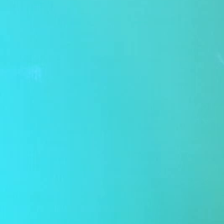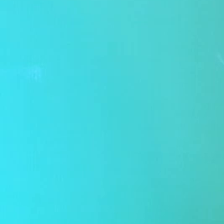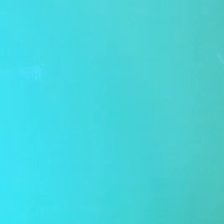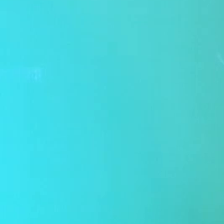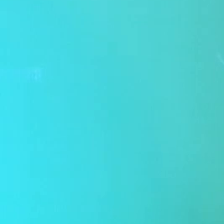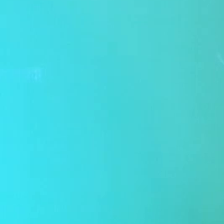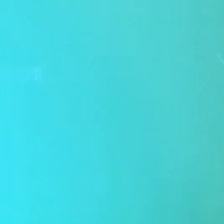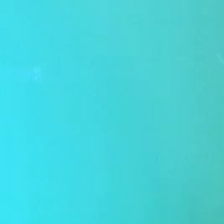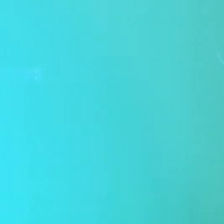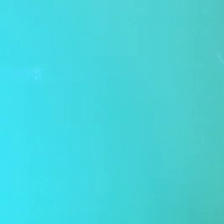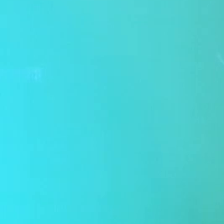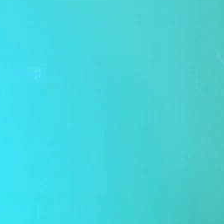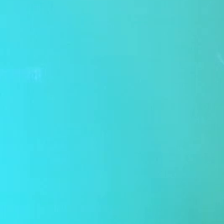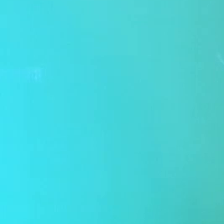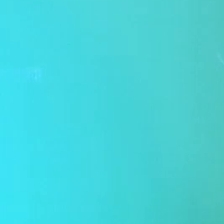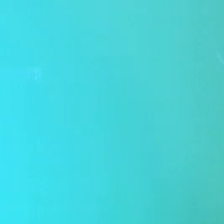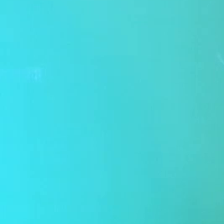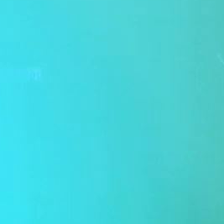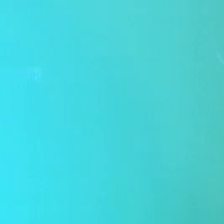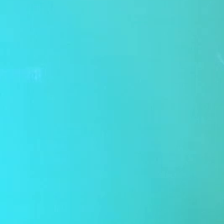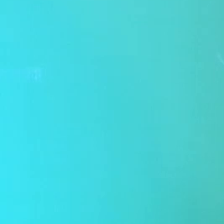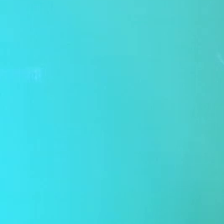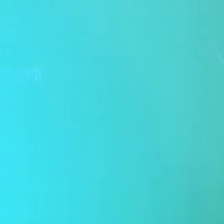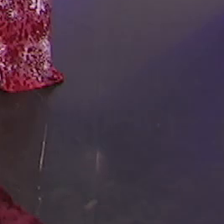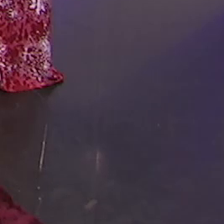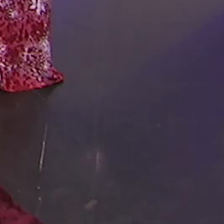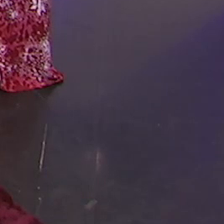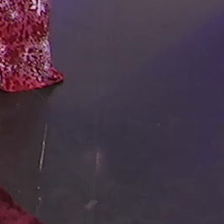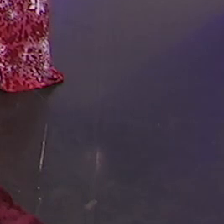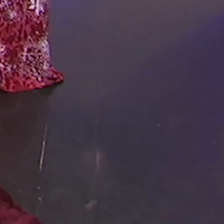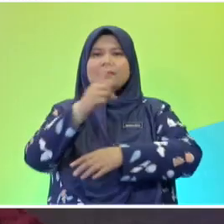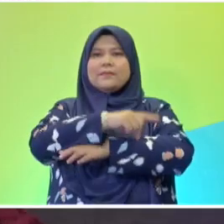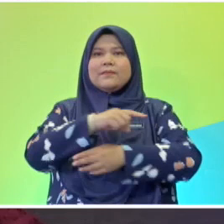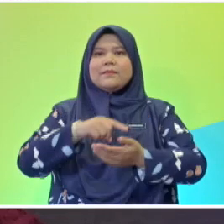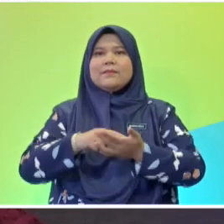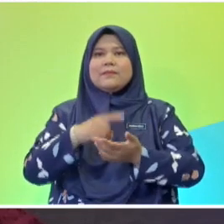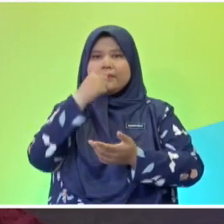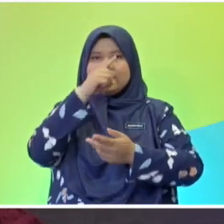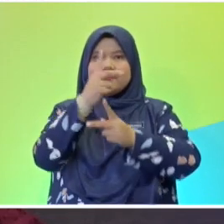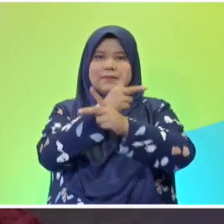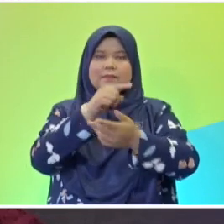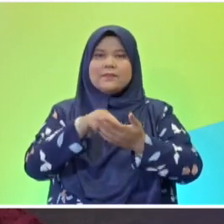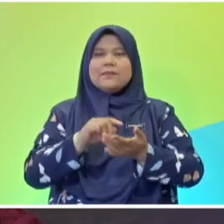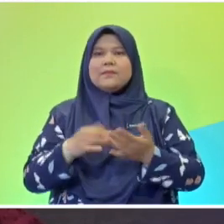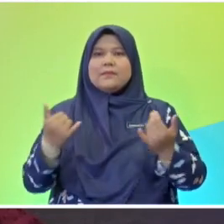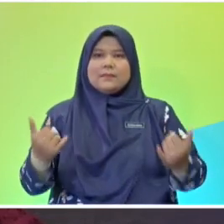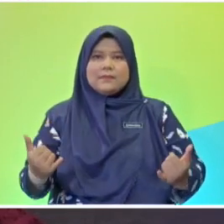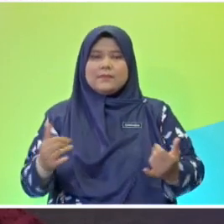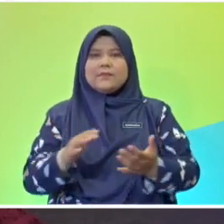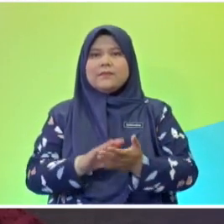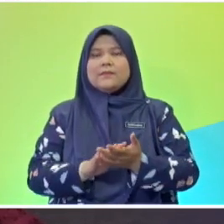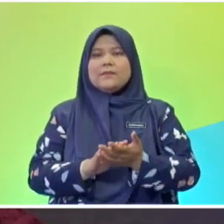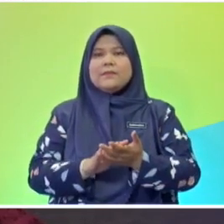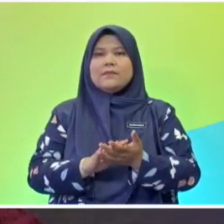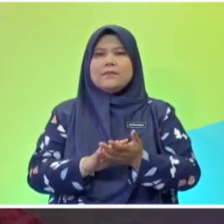so without wasting any more time, Miss Hafi, what are we going to discuss for today's episode? Okay, for today's episode,